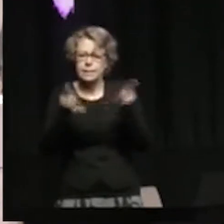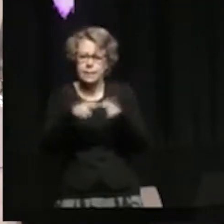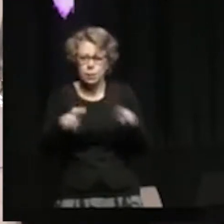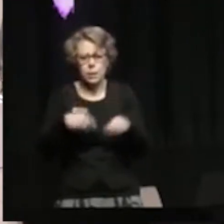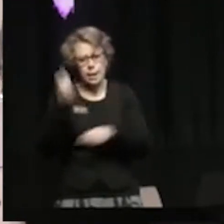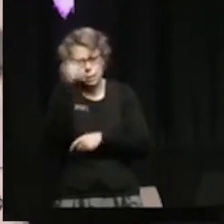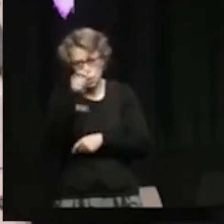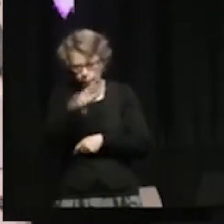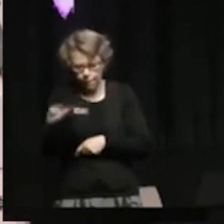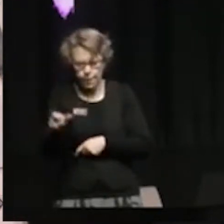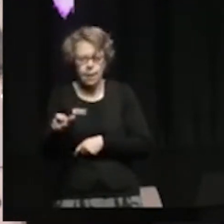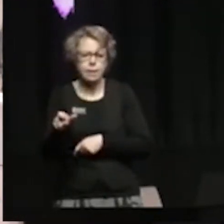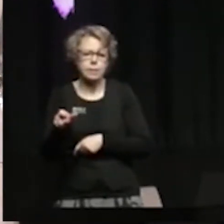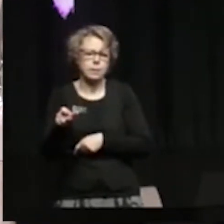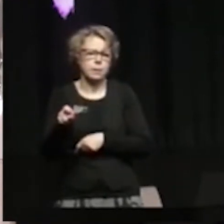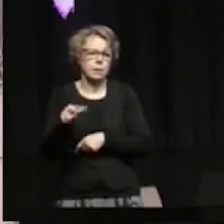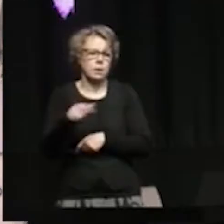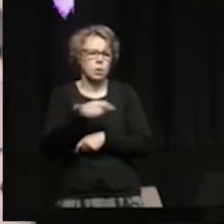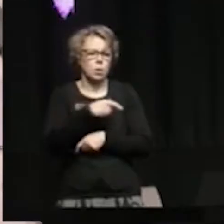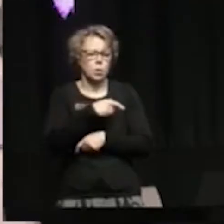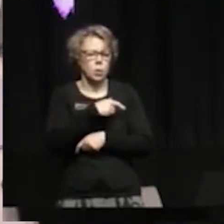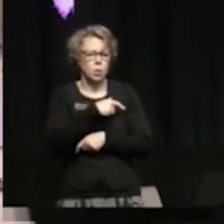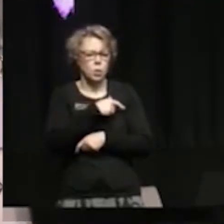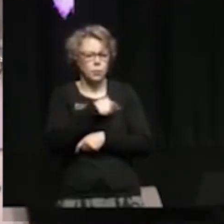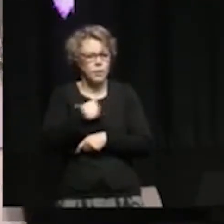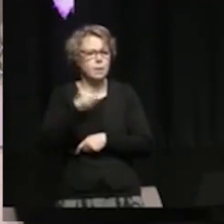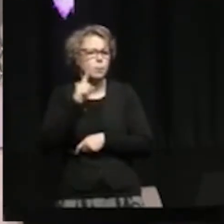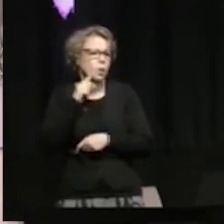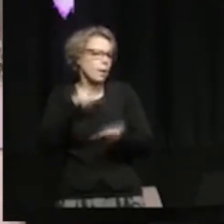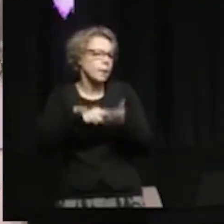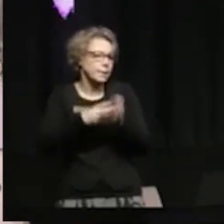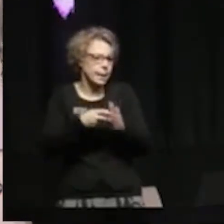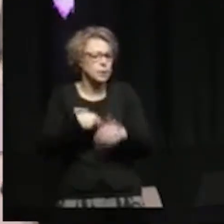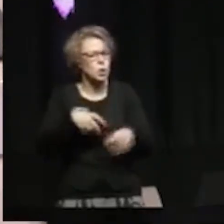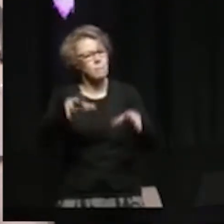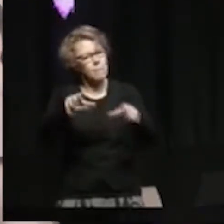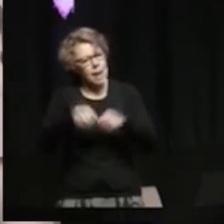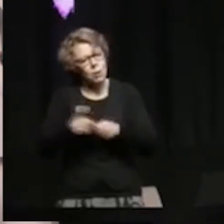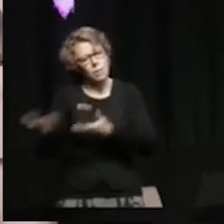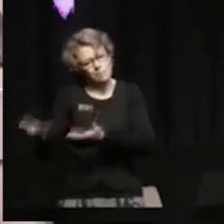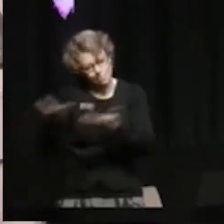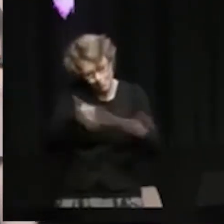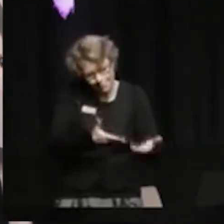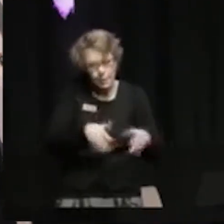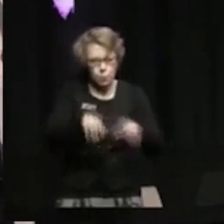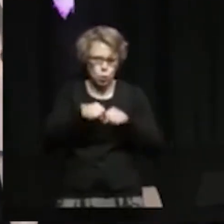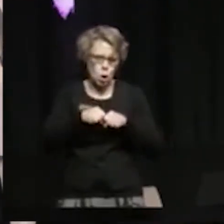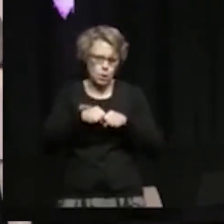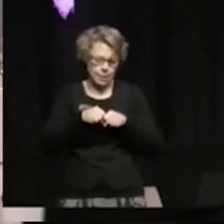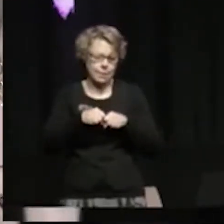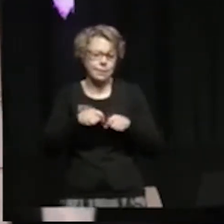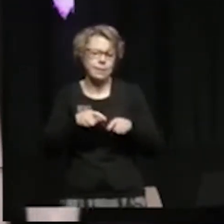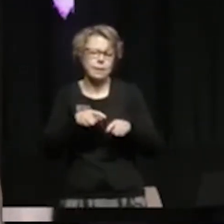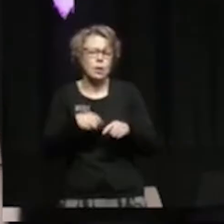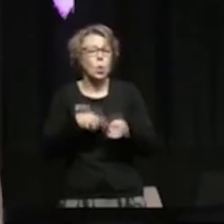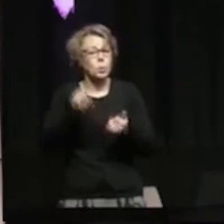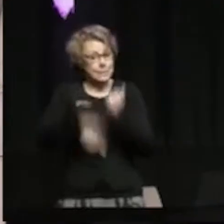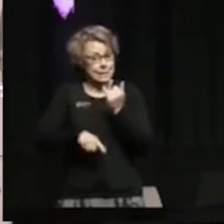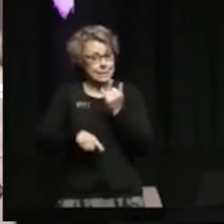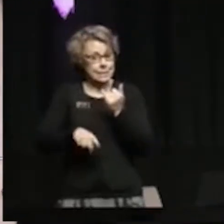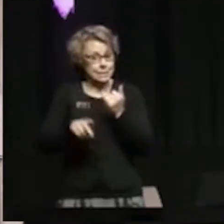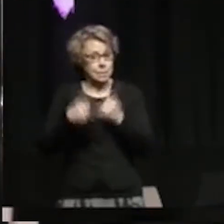students. And we used to organize a welcome reception. And last